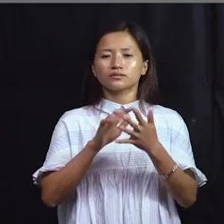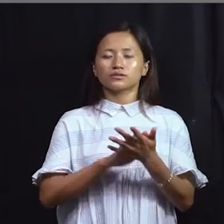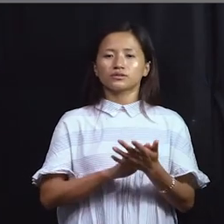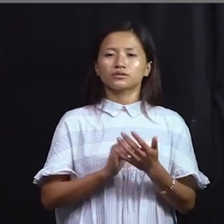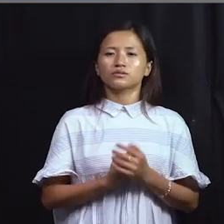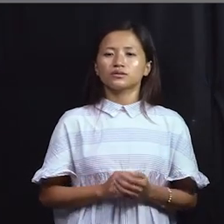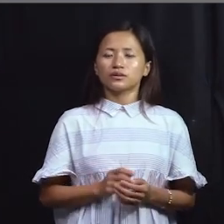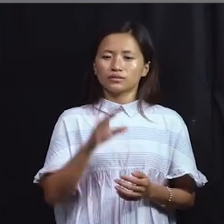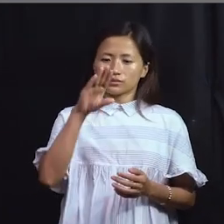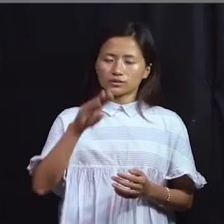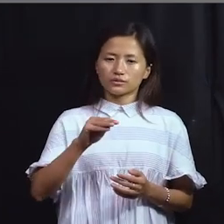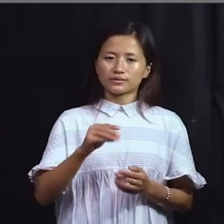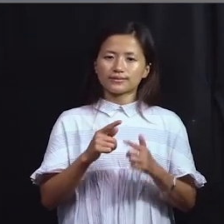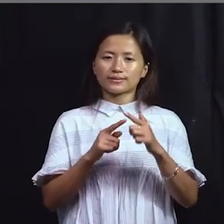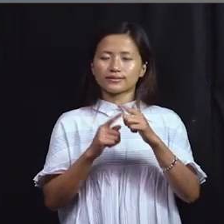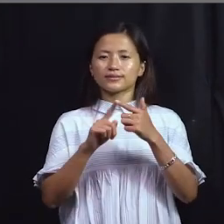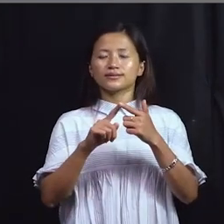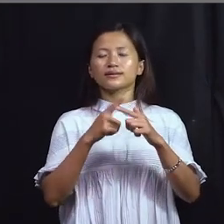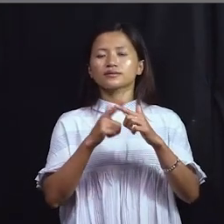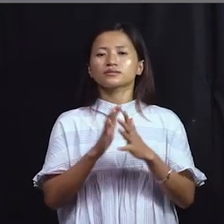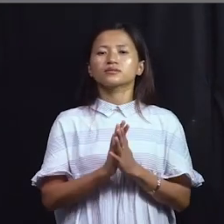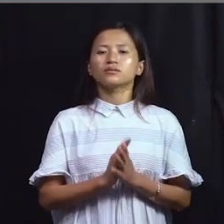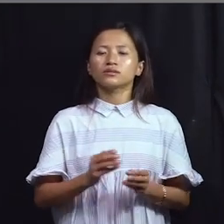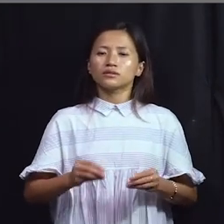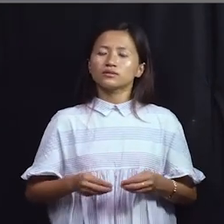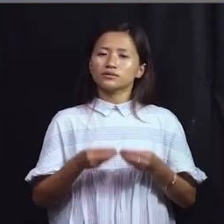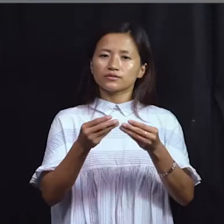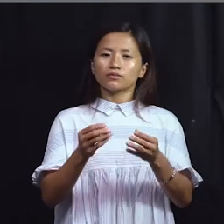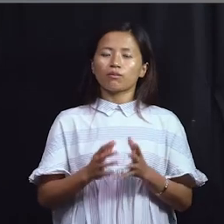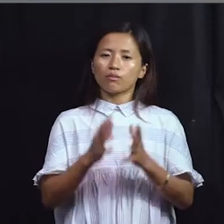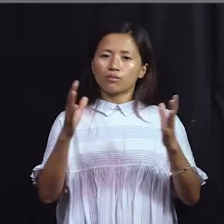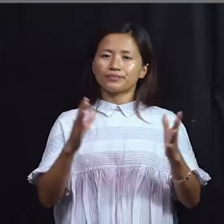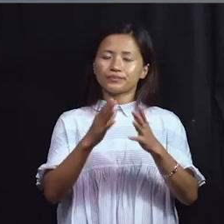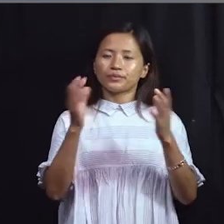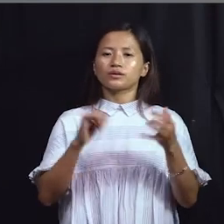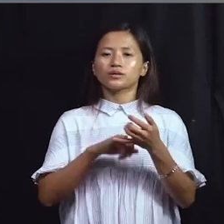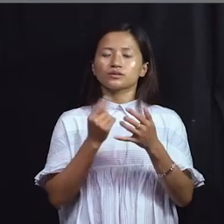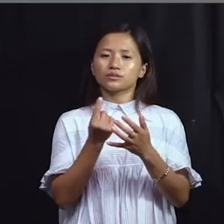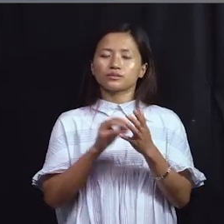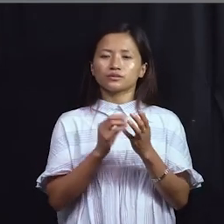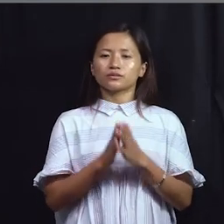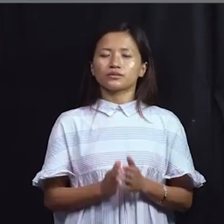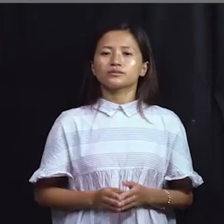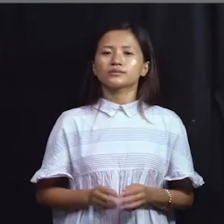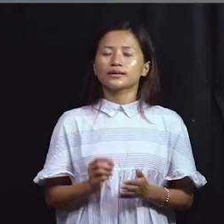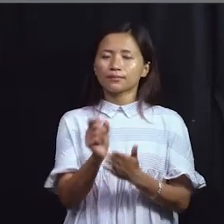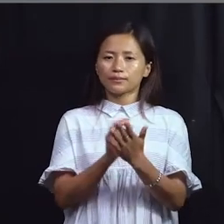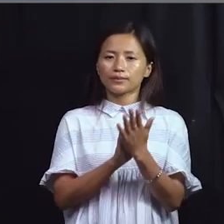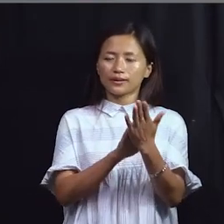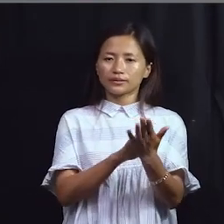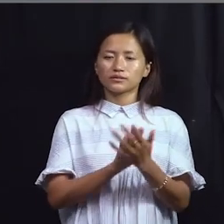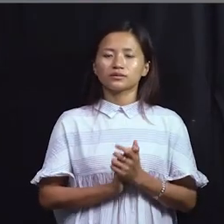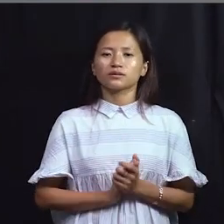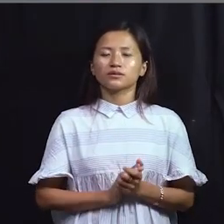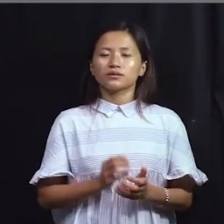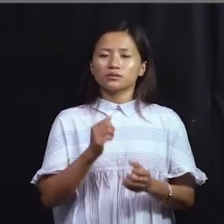should reduce the taxation and start giving more subsidies to the people. And when that is applied, slowly and